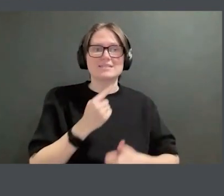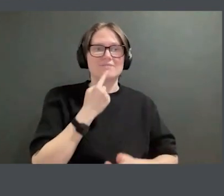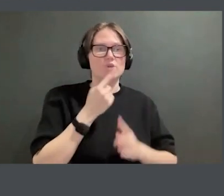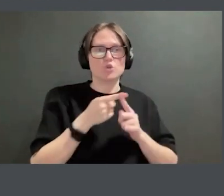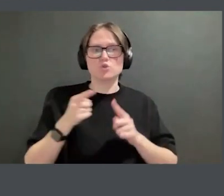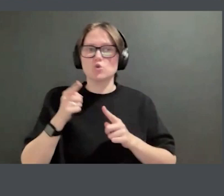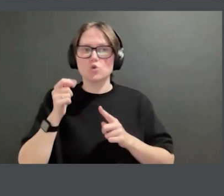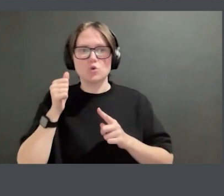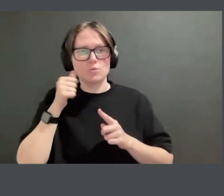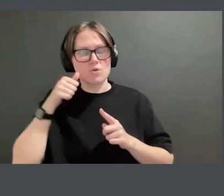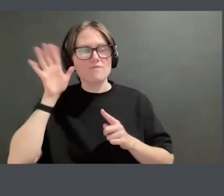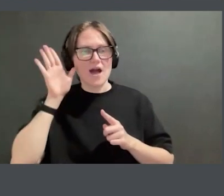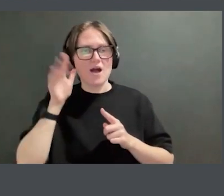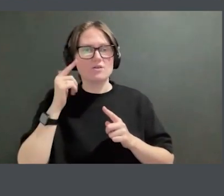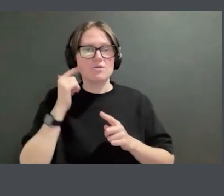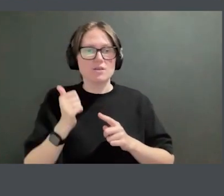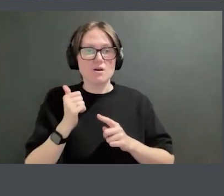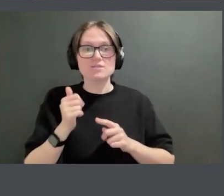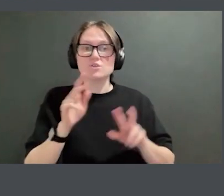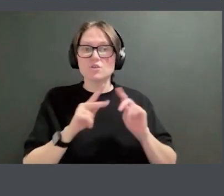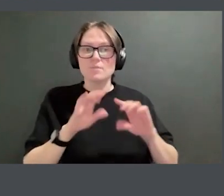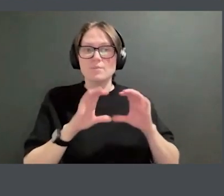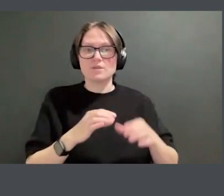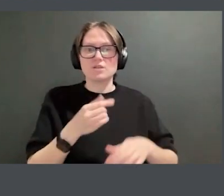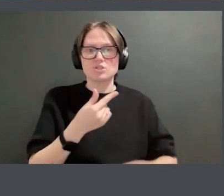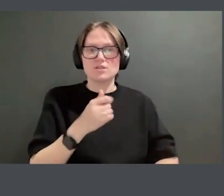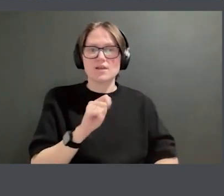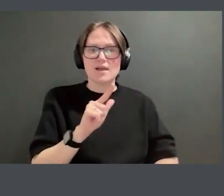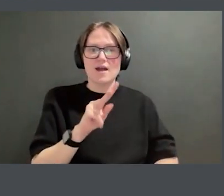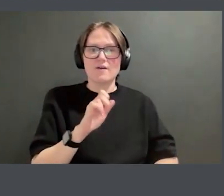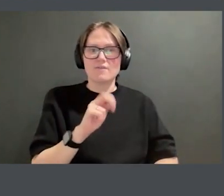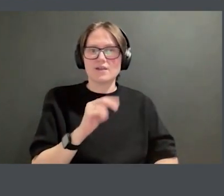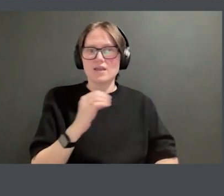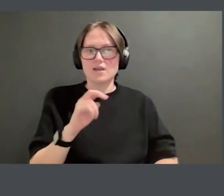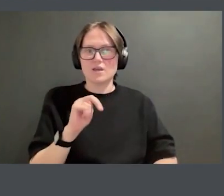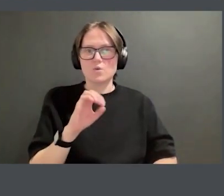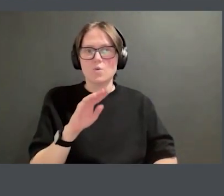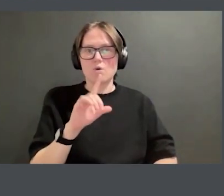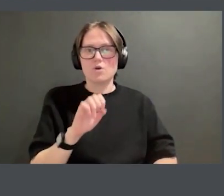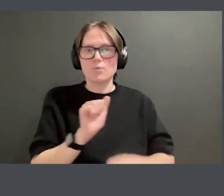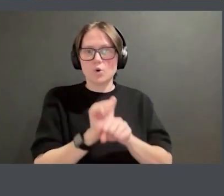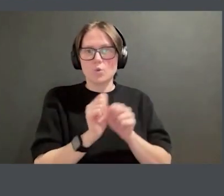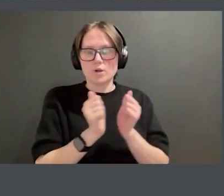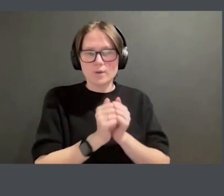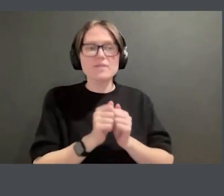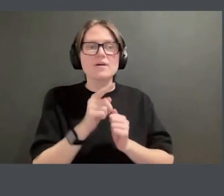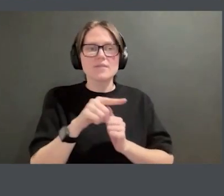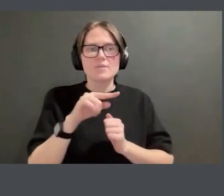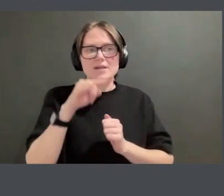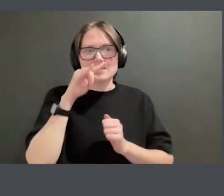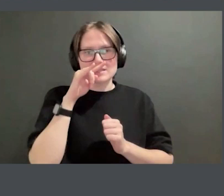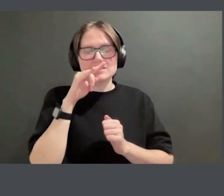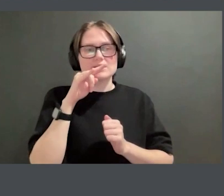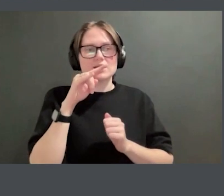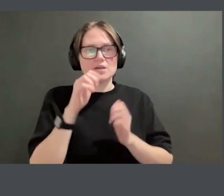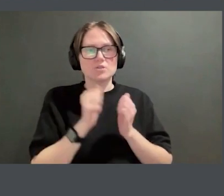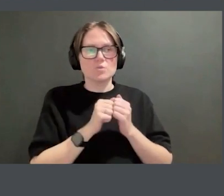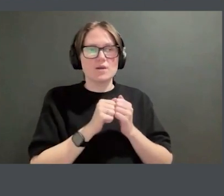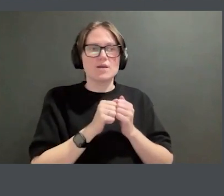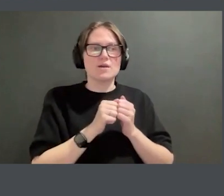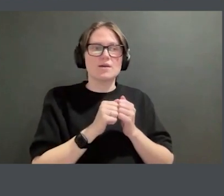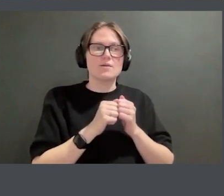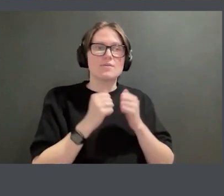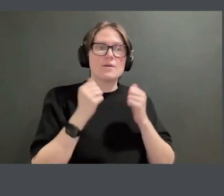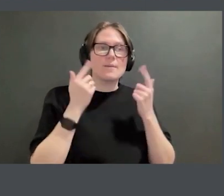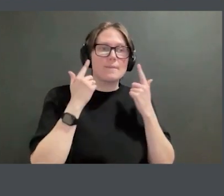loss. So the population that Galvin and Noble worked with were kiddos with unilateral versus bilateral cochlear